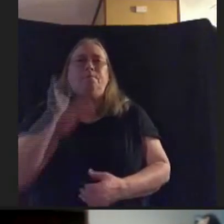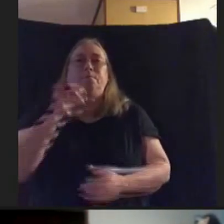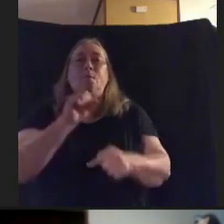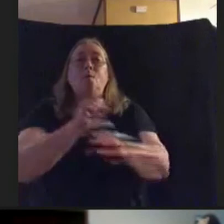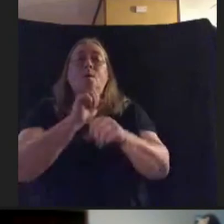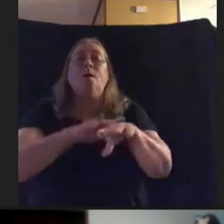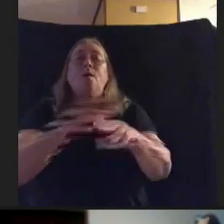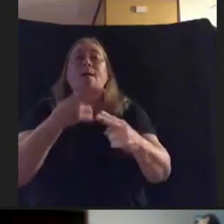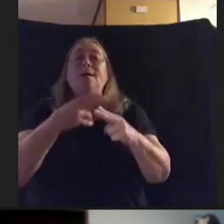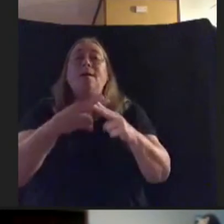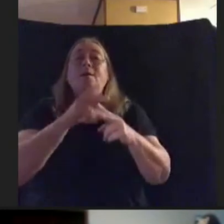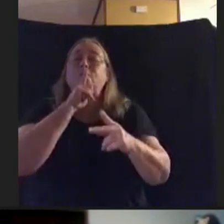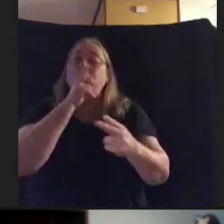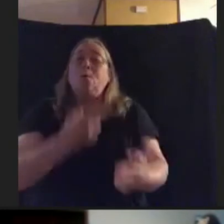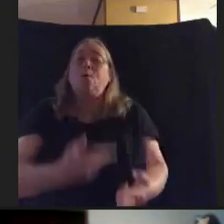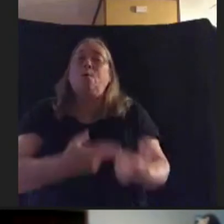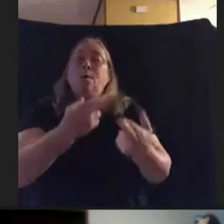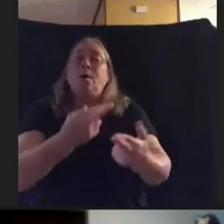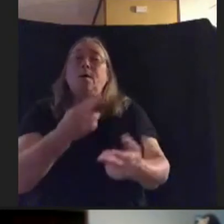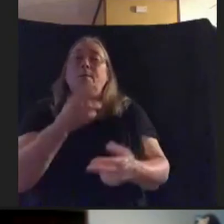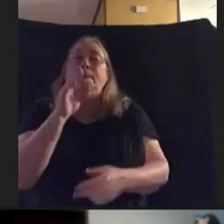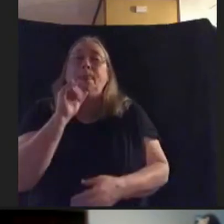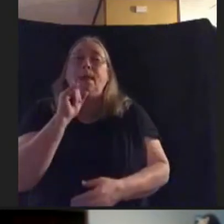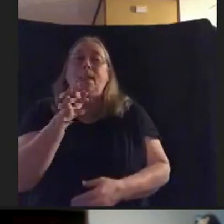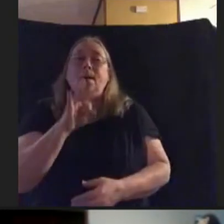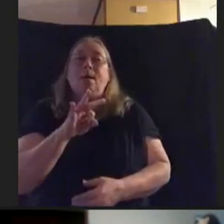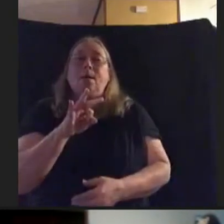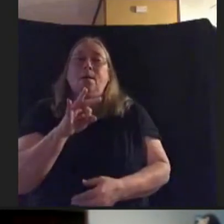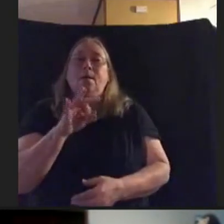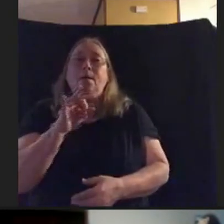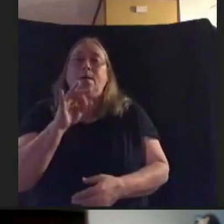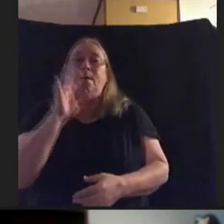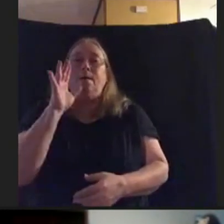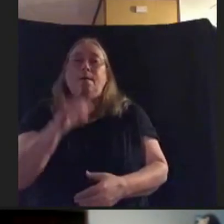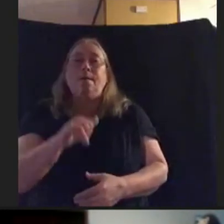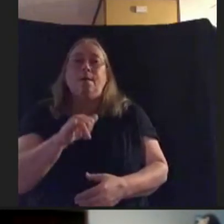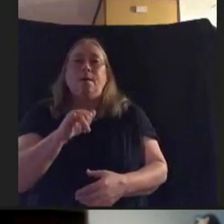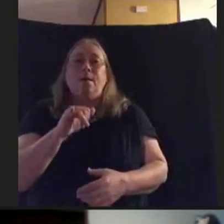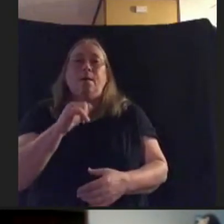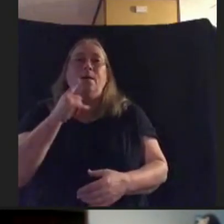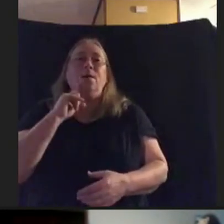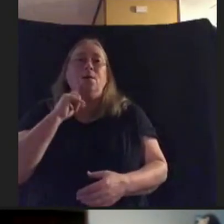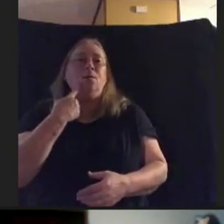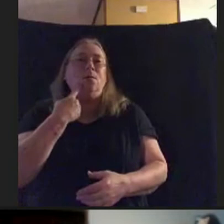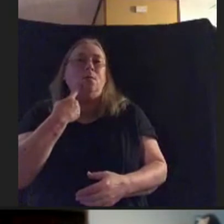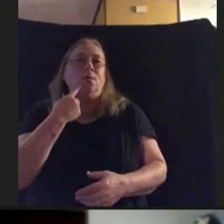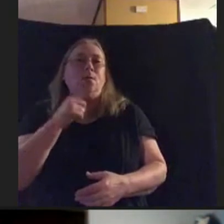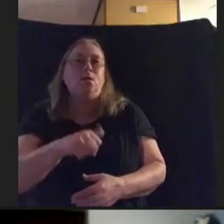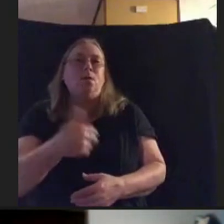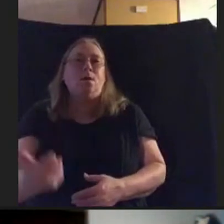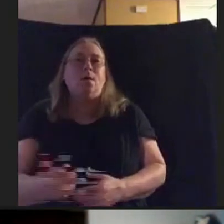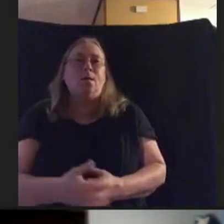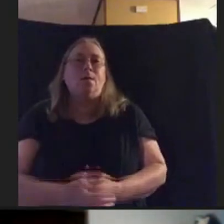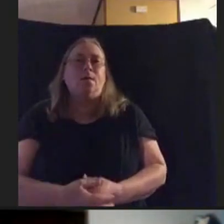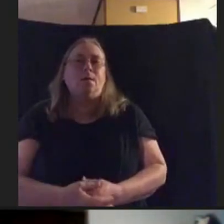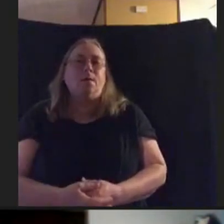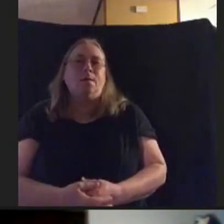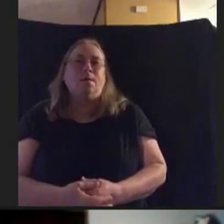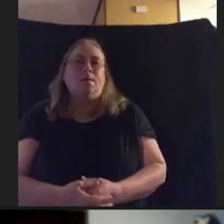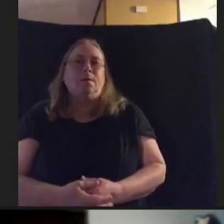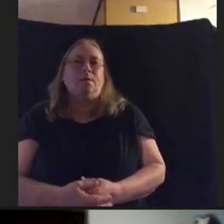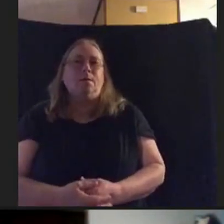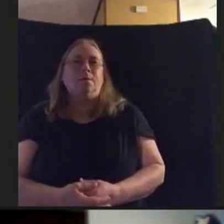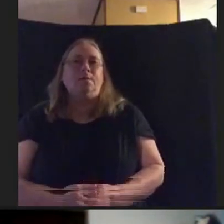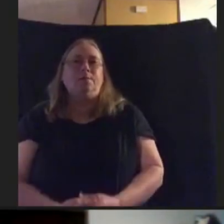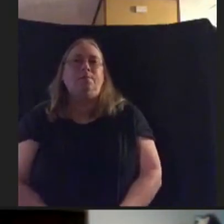physician and see if the illness that you have underlying is significant enough that you warrant seeking immunization at this time.